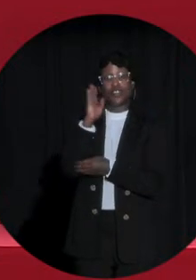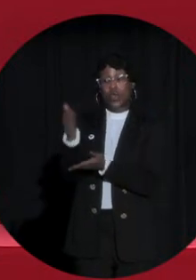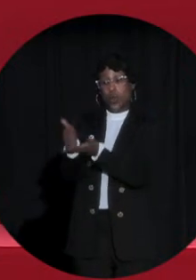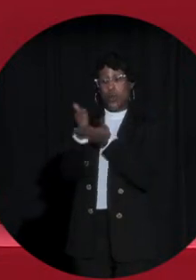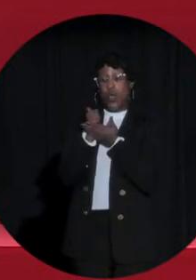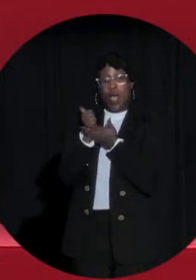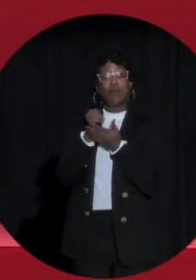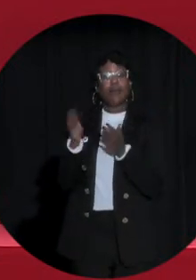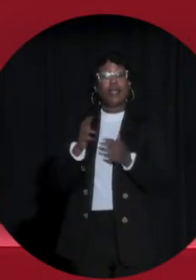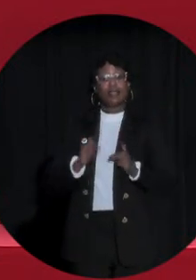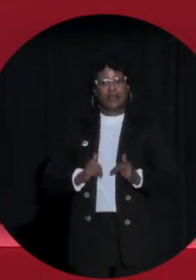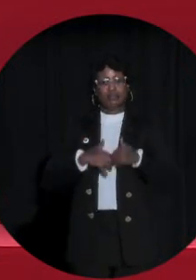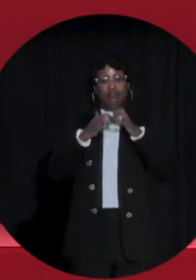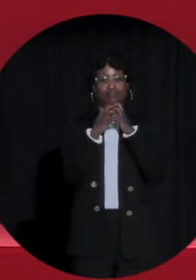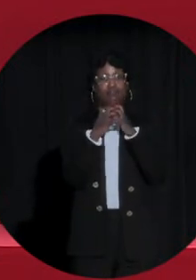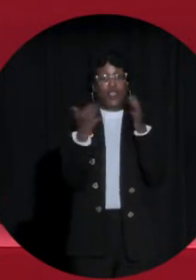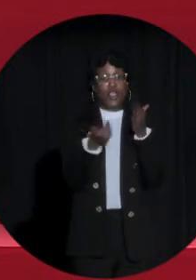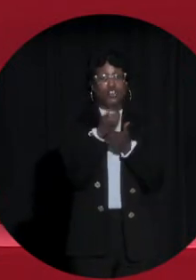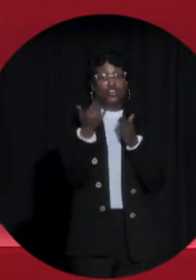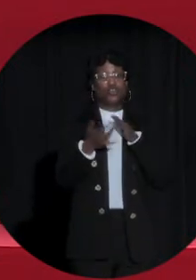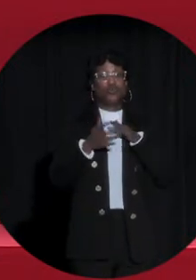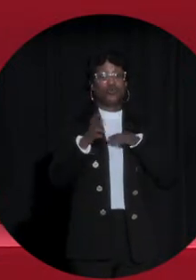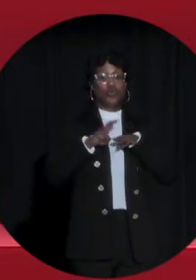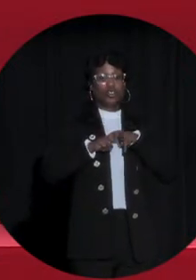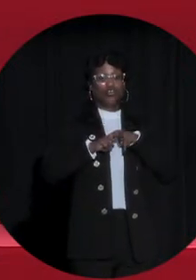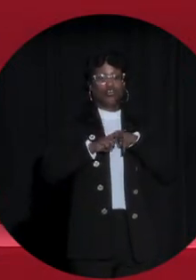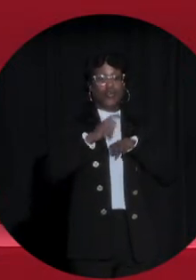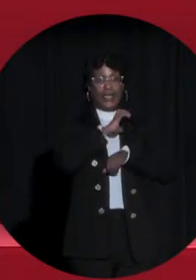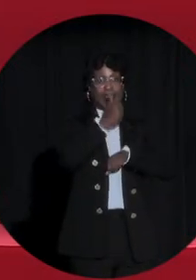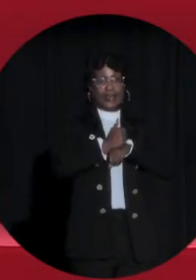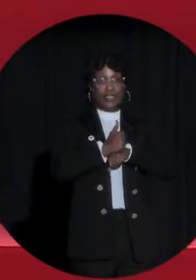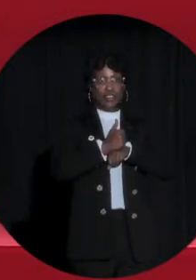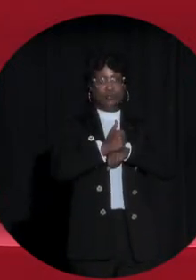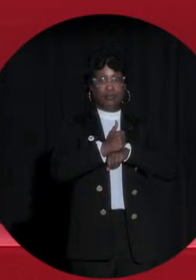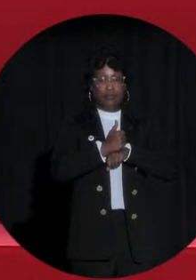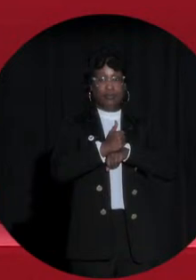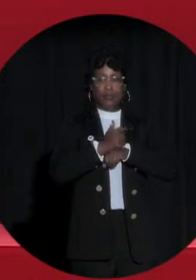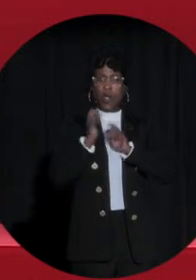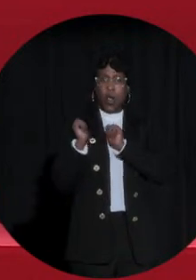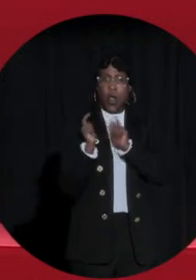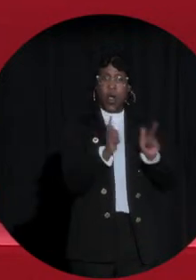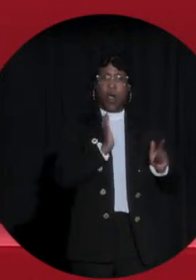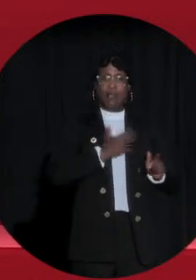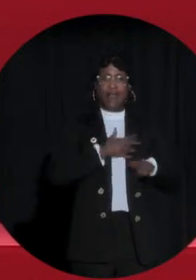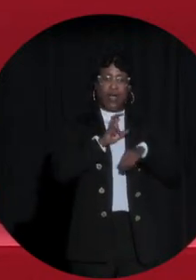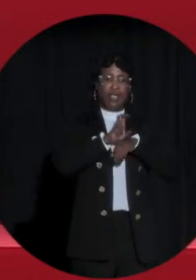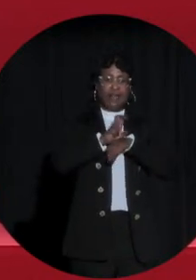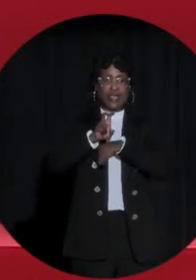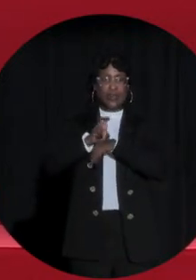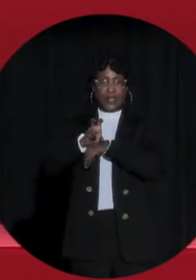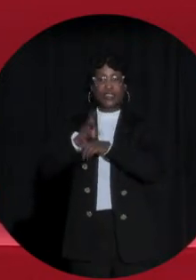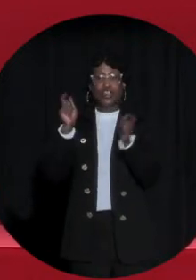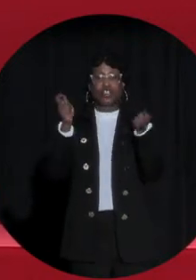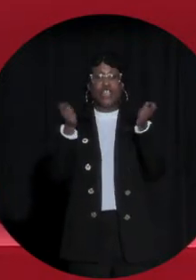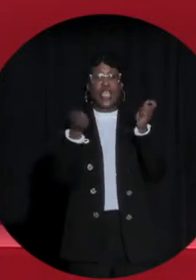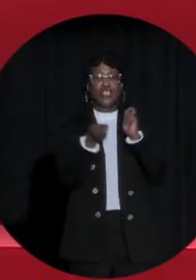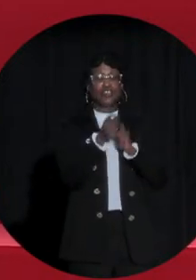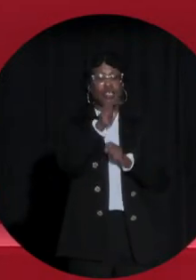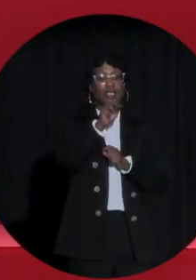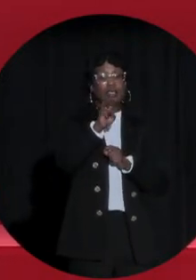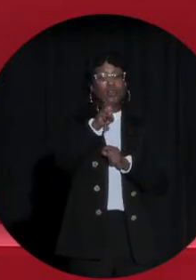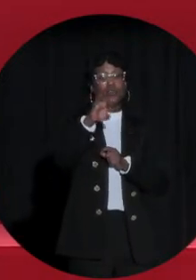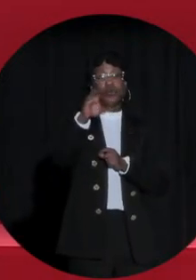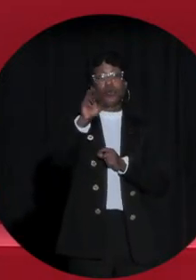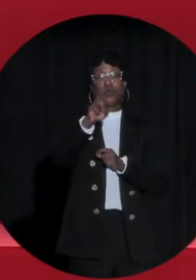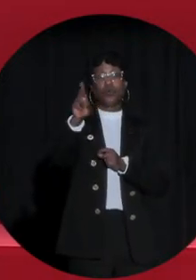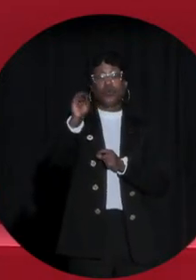new train station. These investments are transforming New Carrollton. And in fact, Prince Georgians,